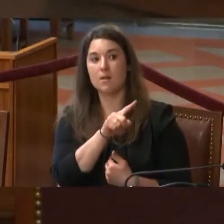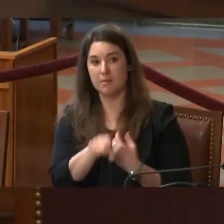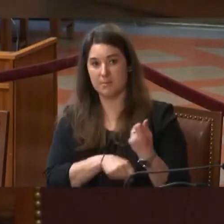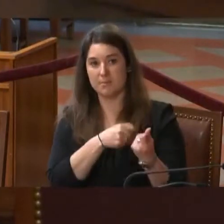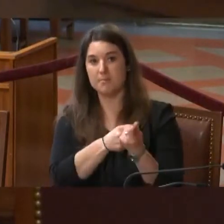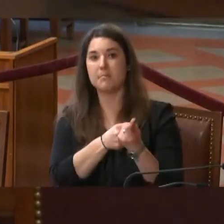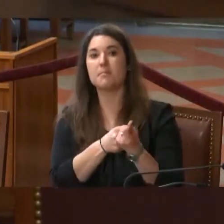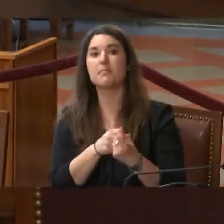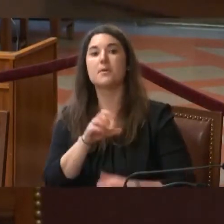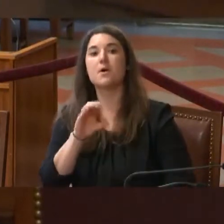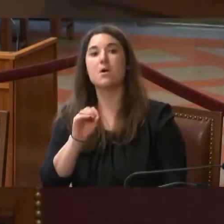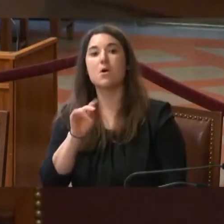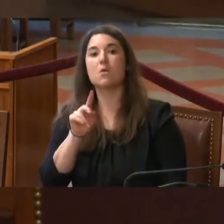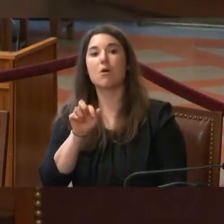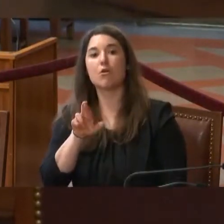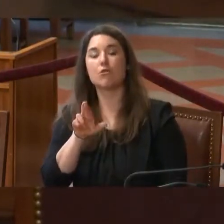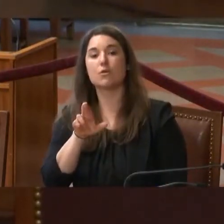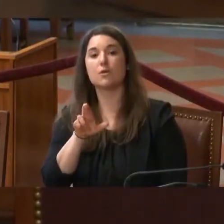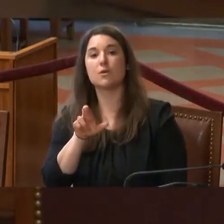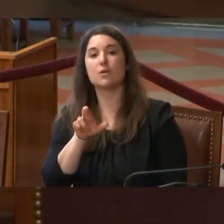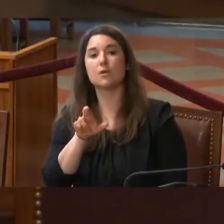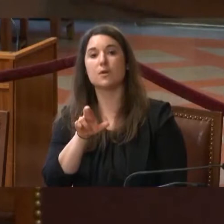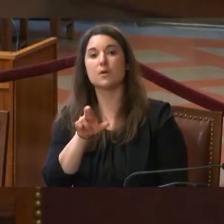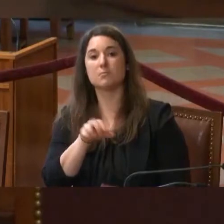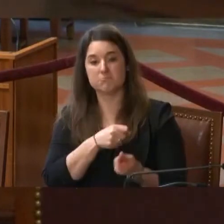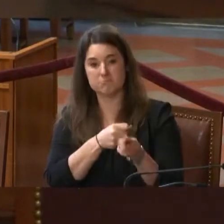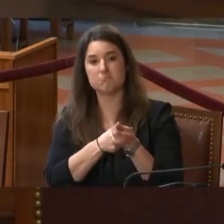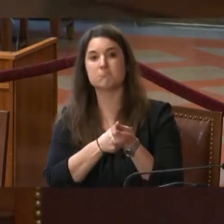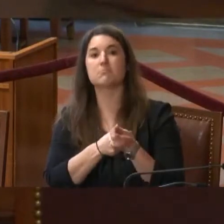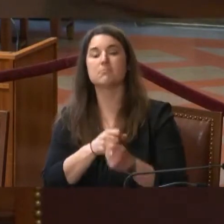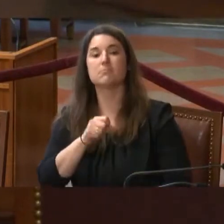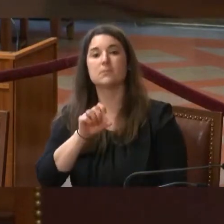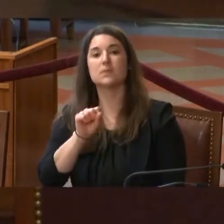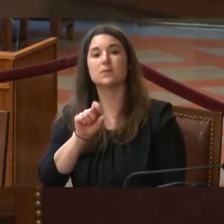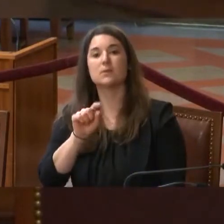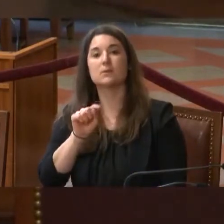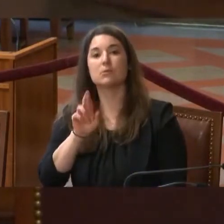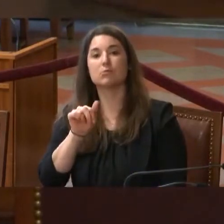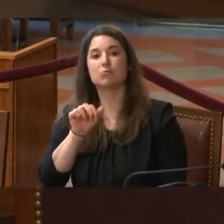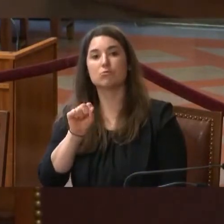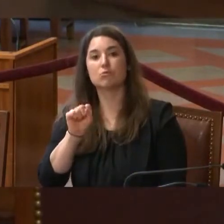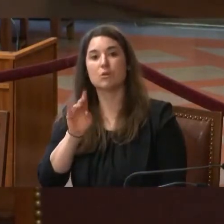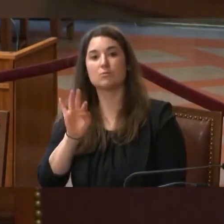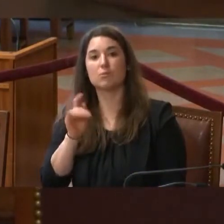Aye. Mr. O'Connor. Aye. Ms. Strasburger.